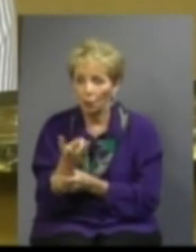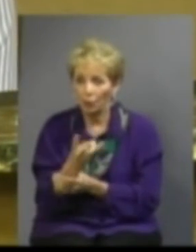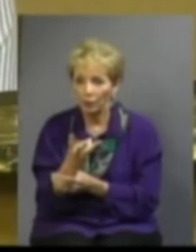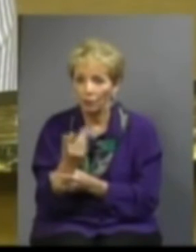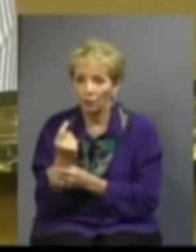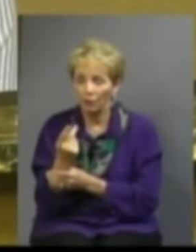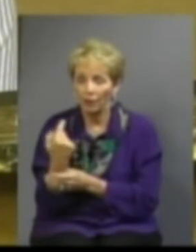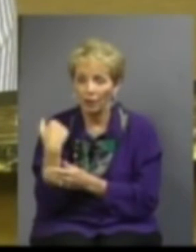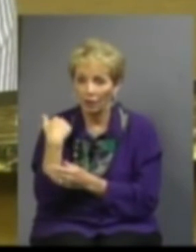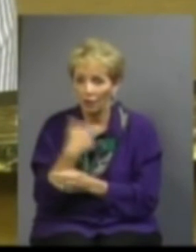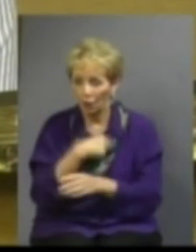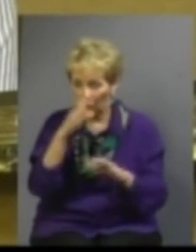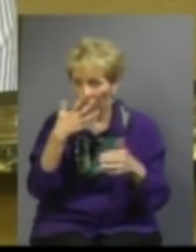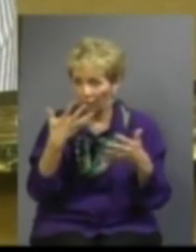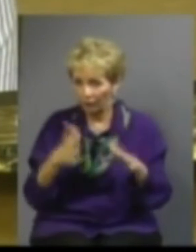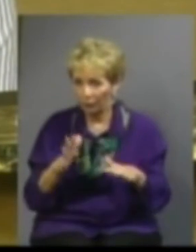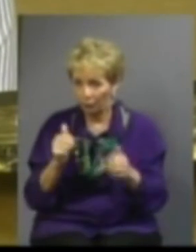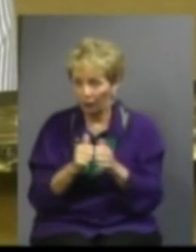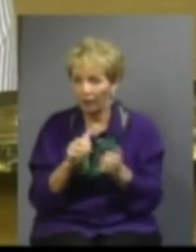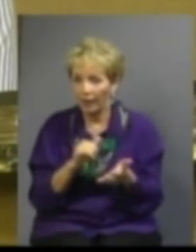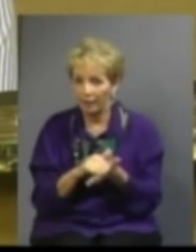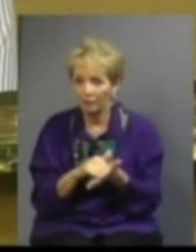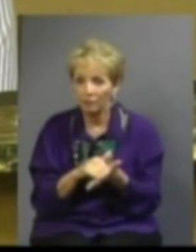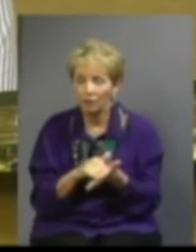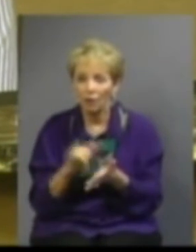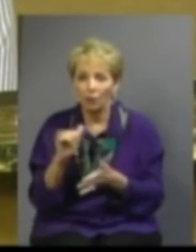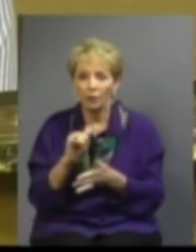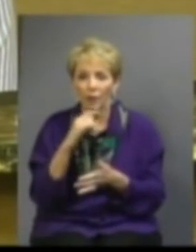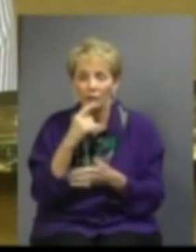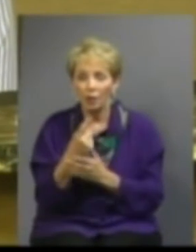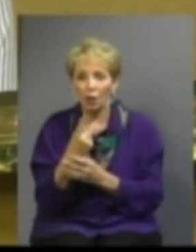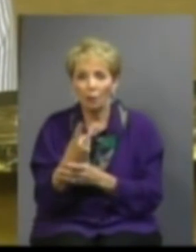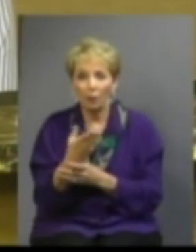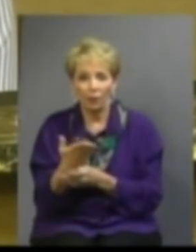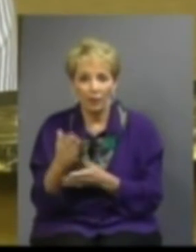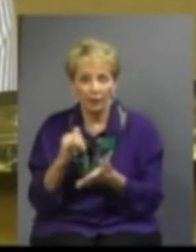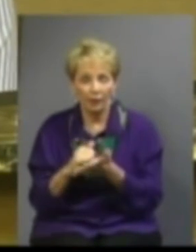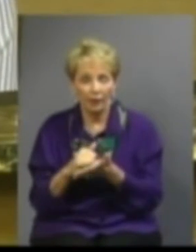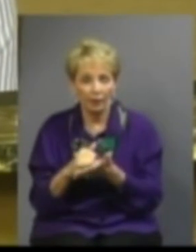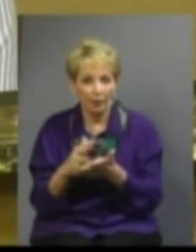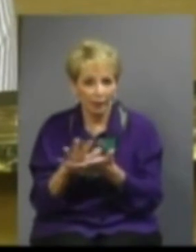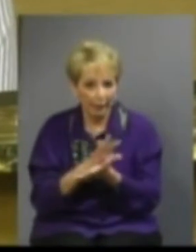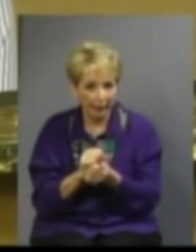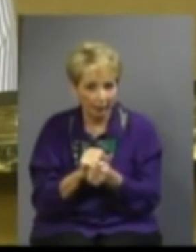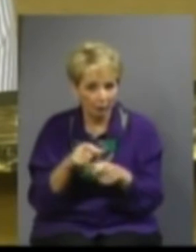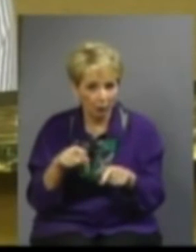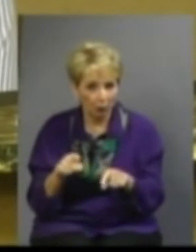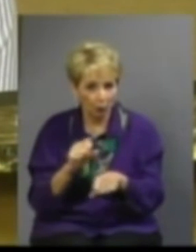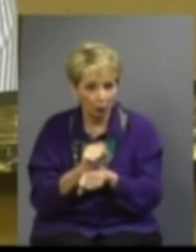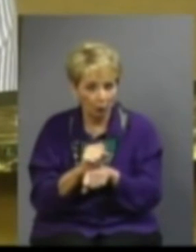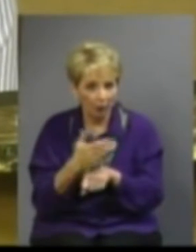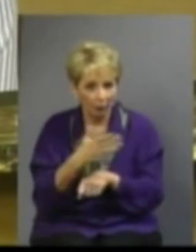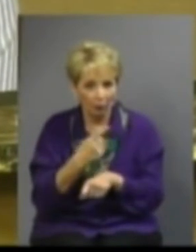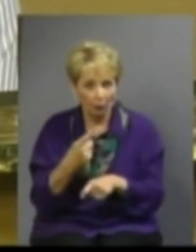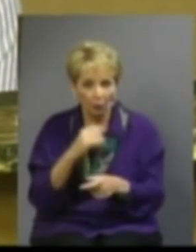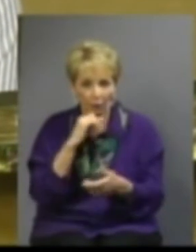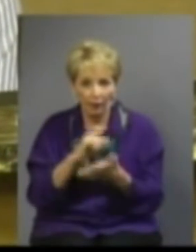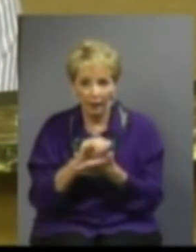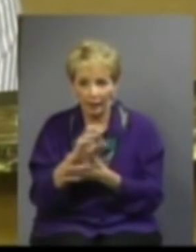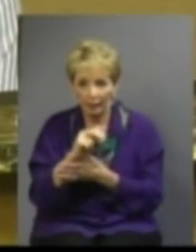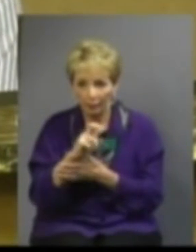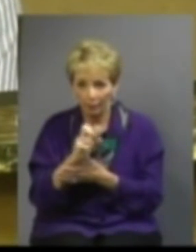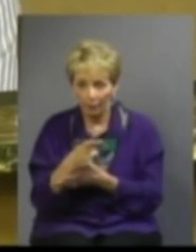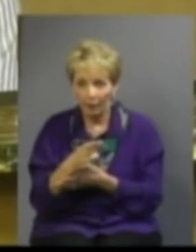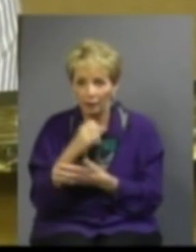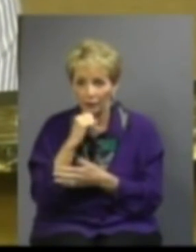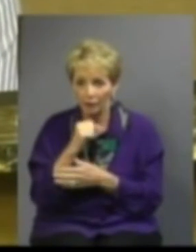or Thursday, we hope to be complete with that. There's also a couple of things that were damaged during the work out there. One of those is a bench, and that